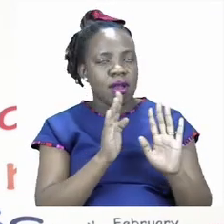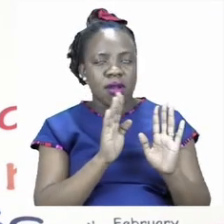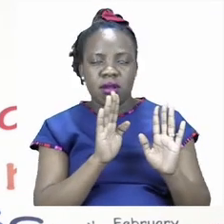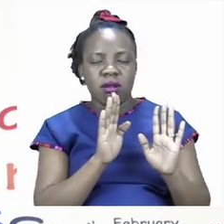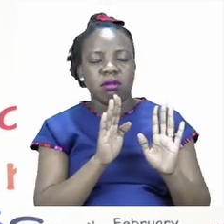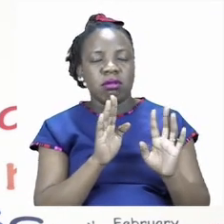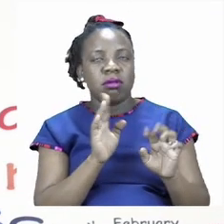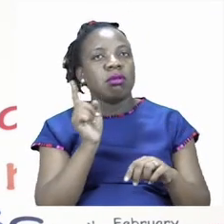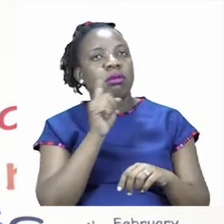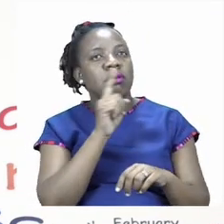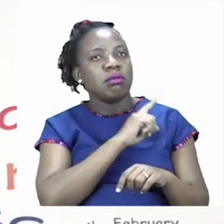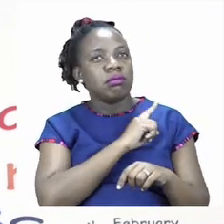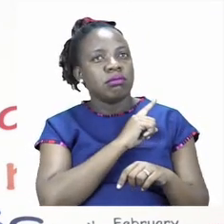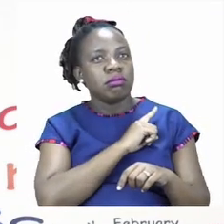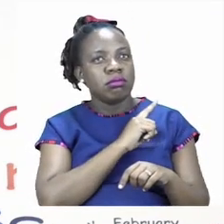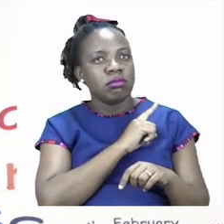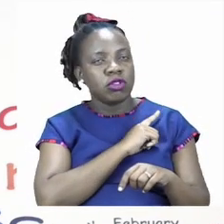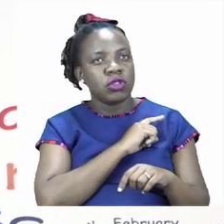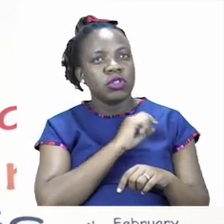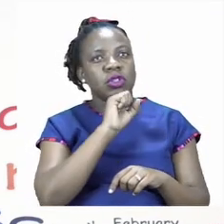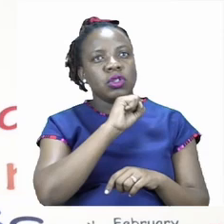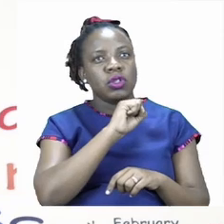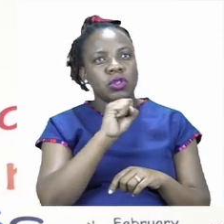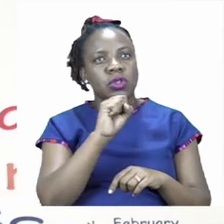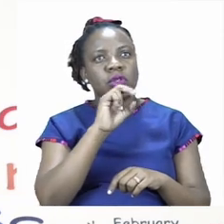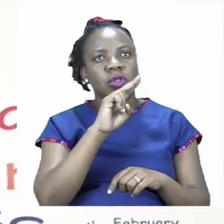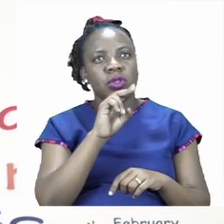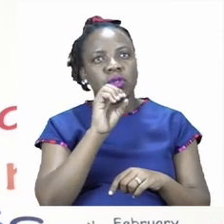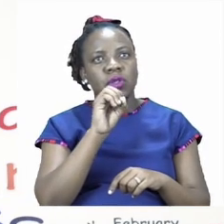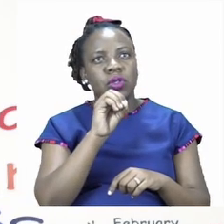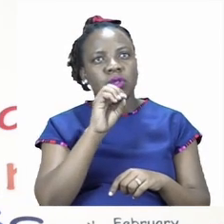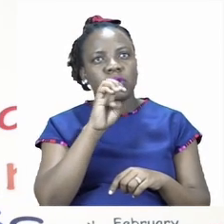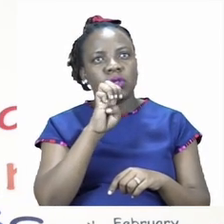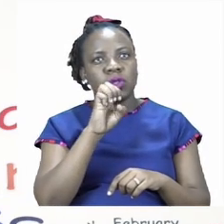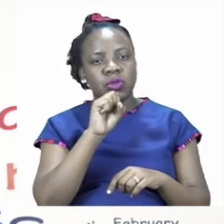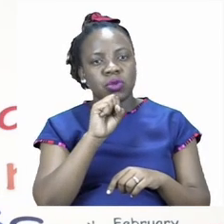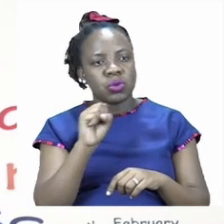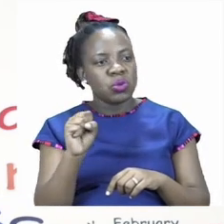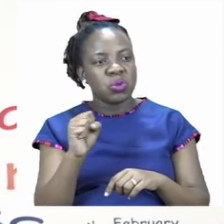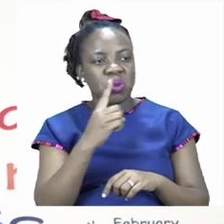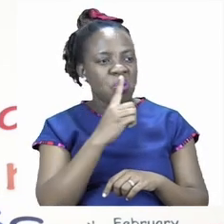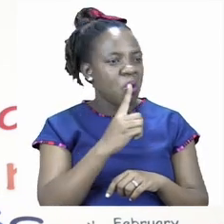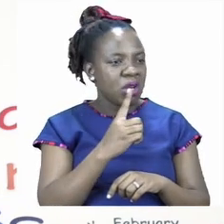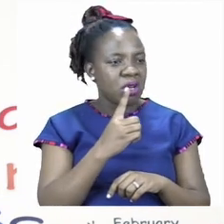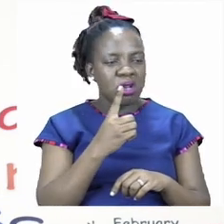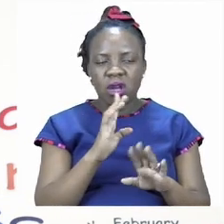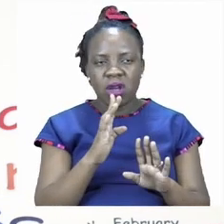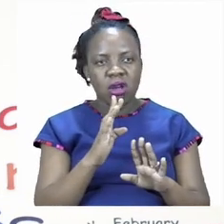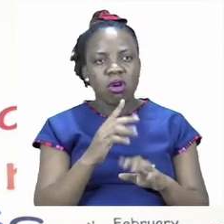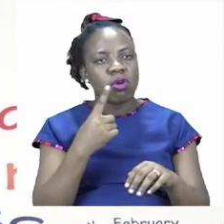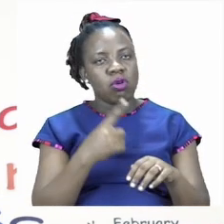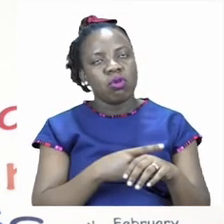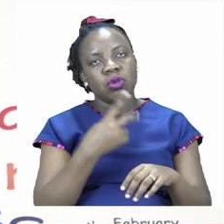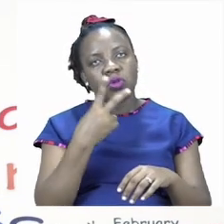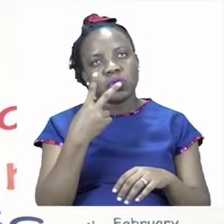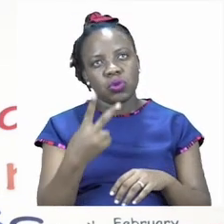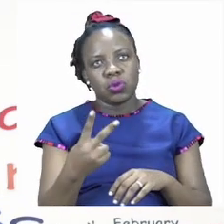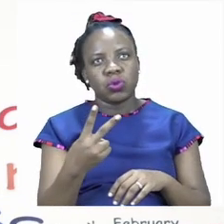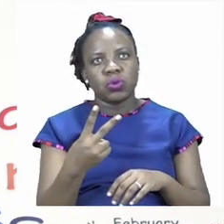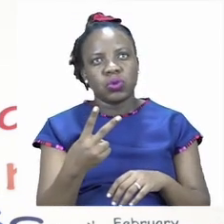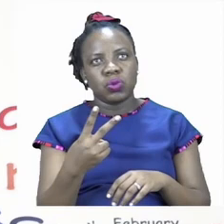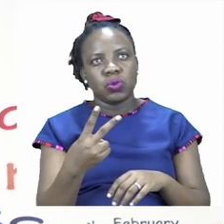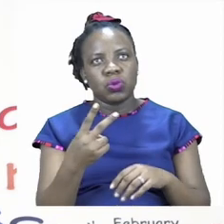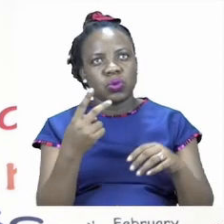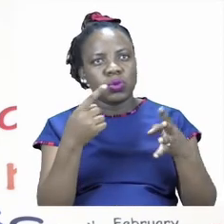Because shoes come in pairs, so it's not one thing. So we're not going to use this or